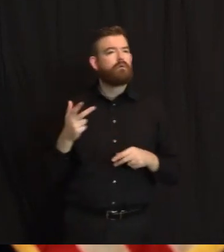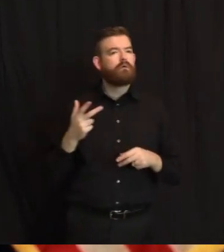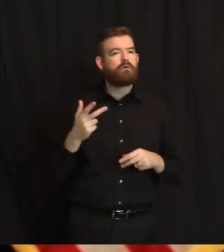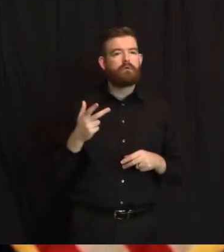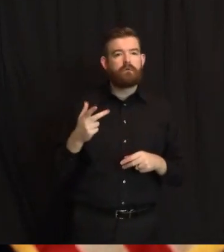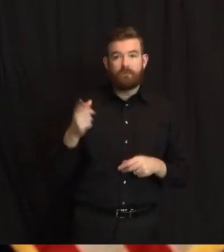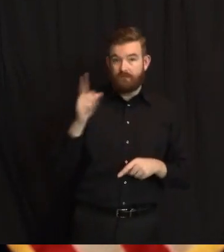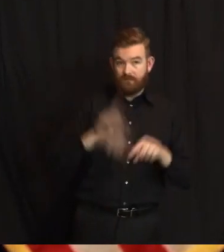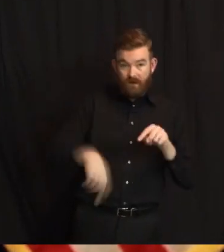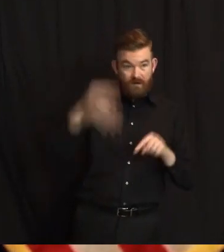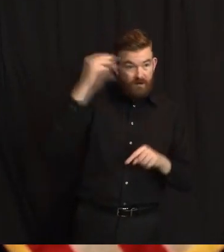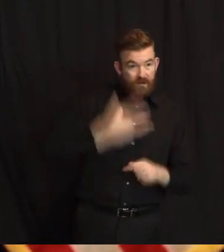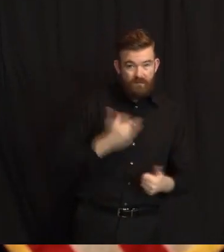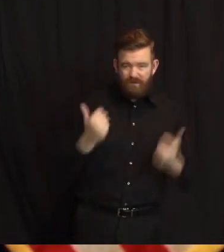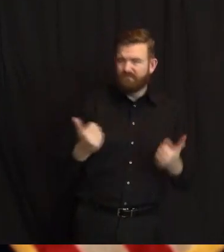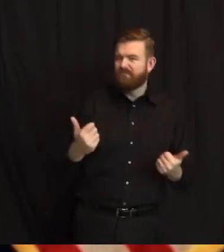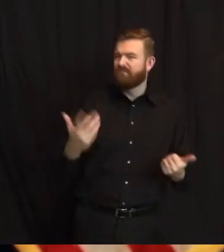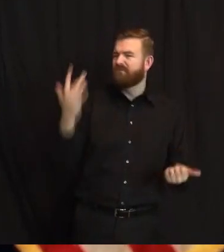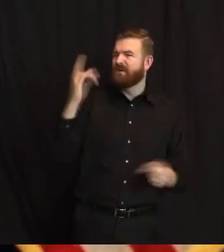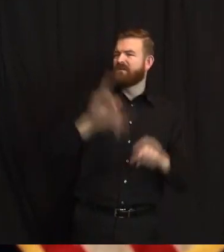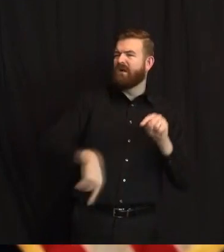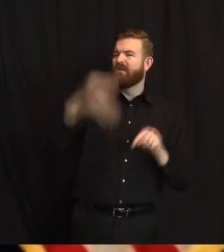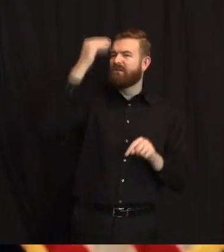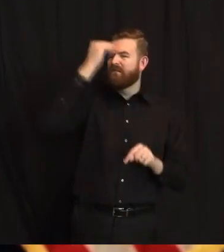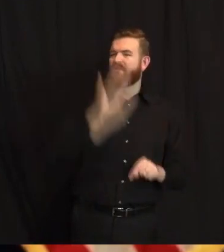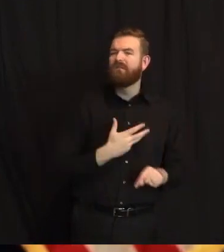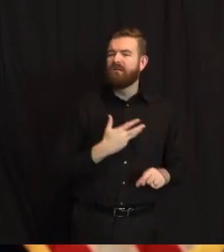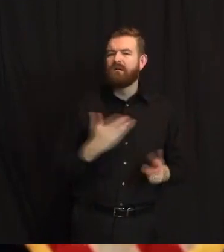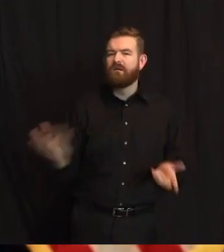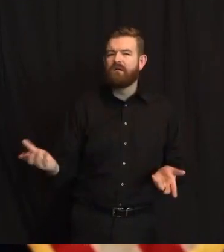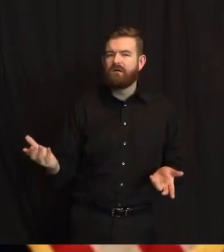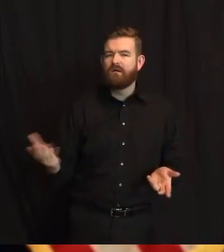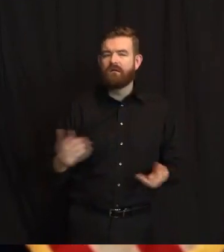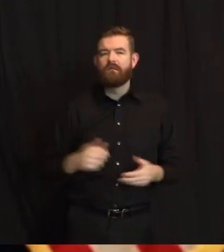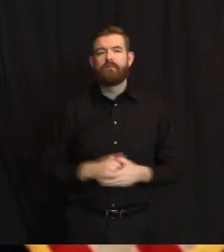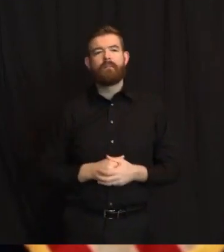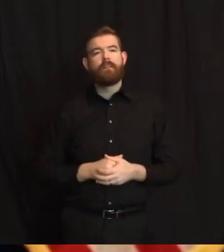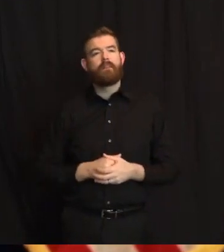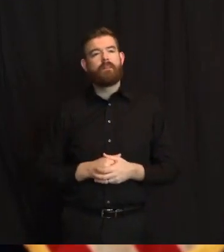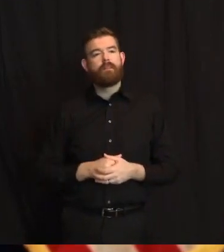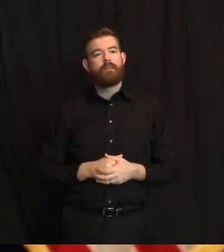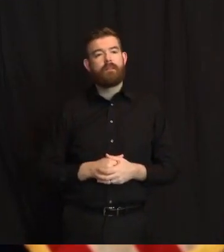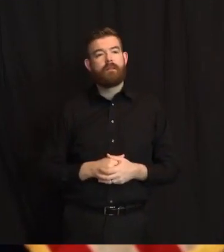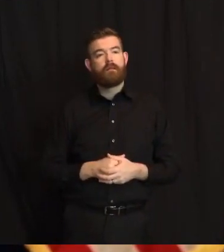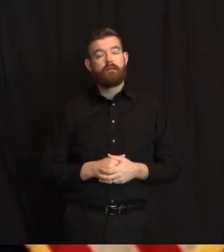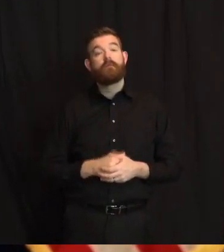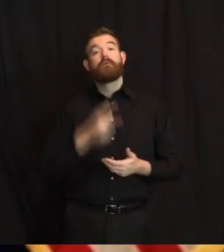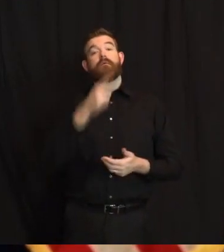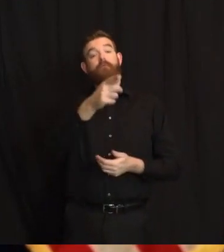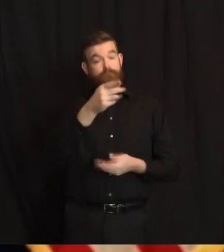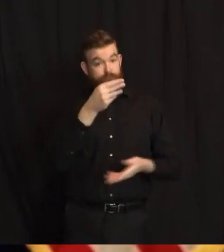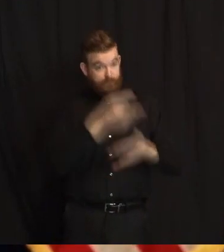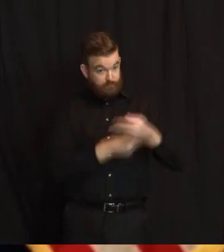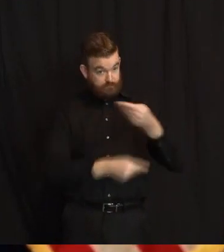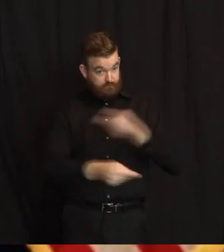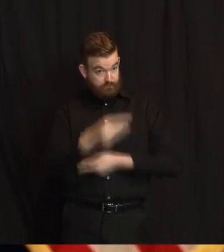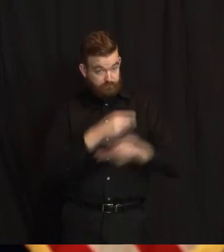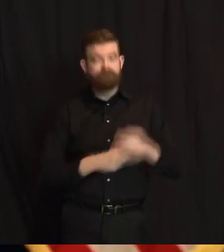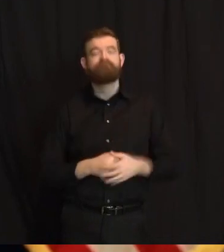to borrow a lease, everything's on the table. And you're absolutely correct in your assessment that is our assessment as